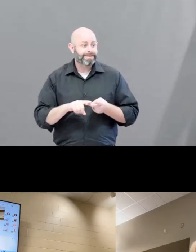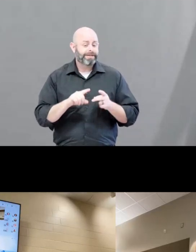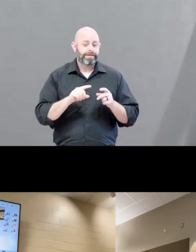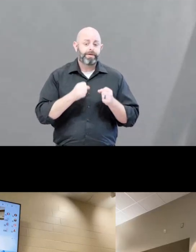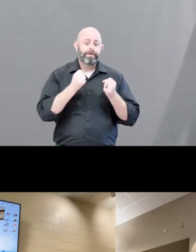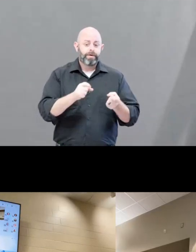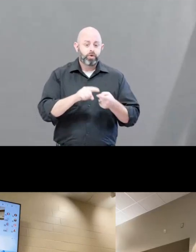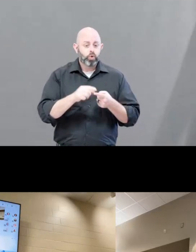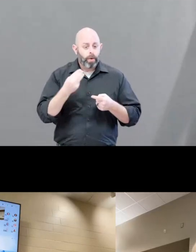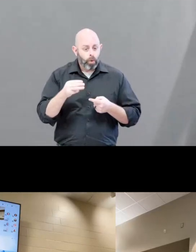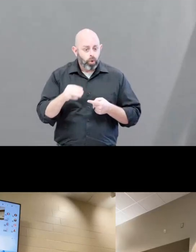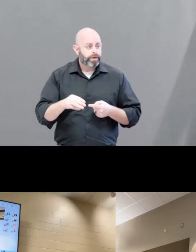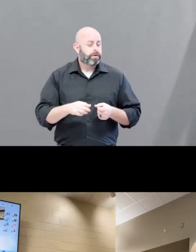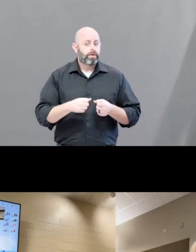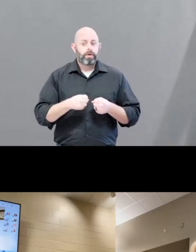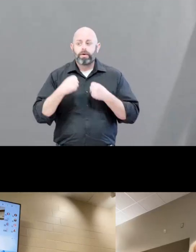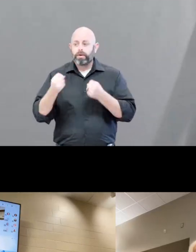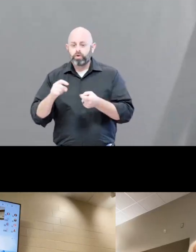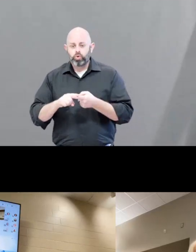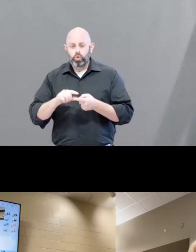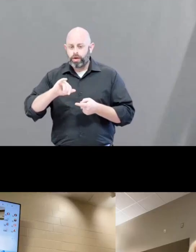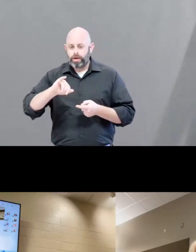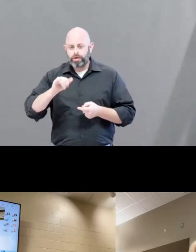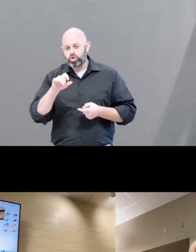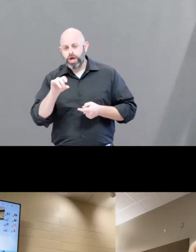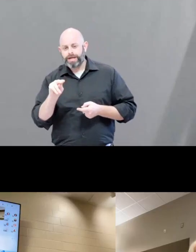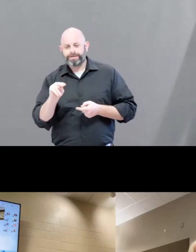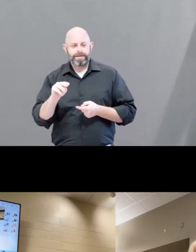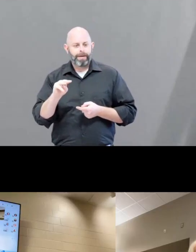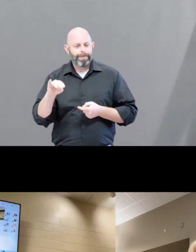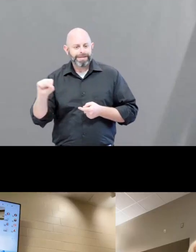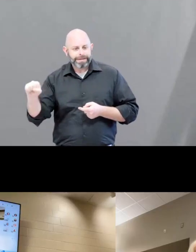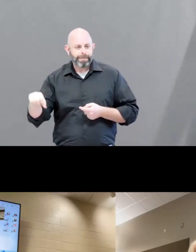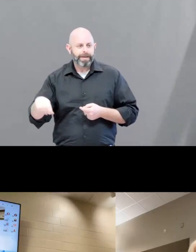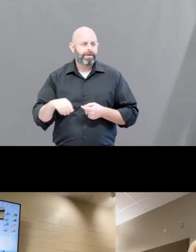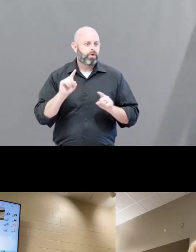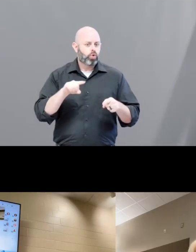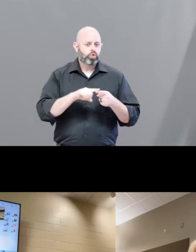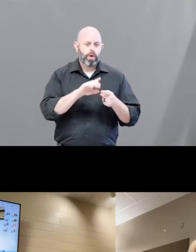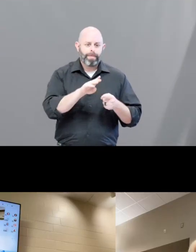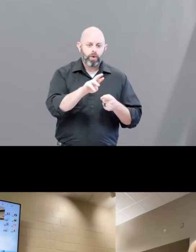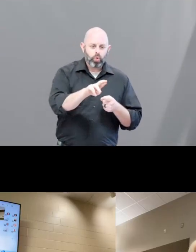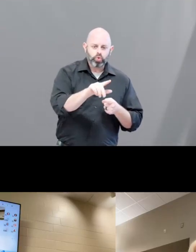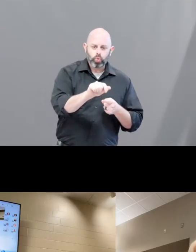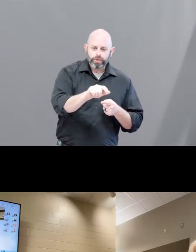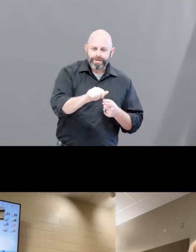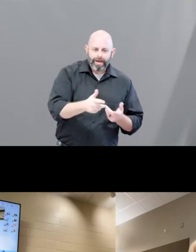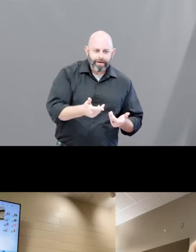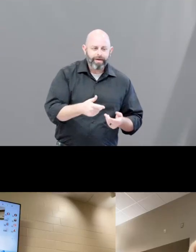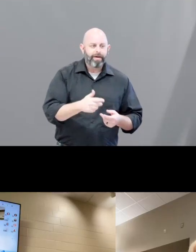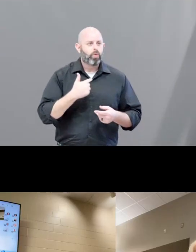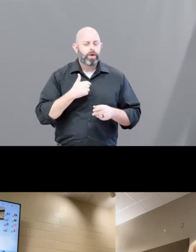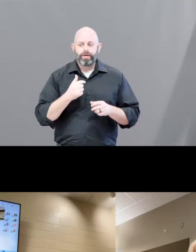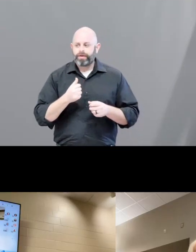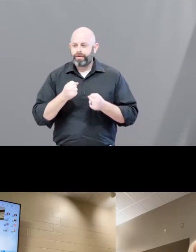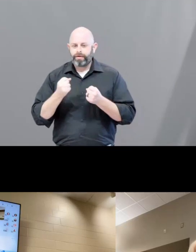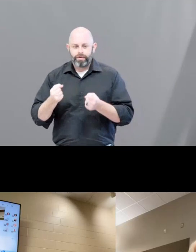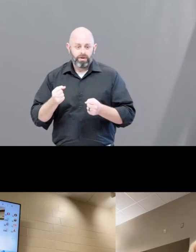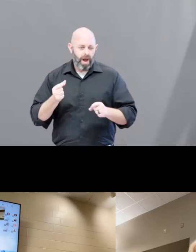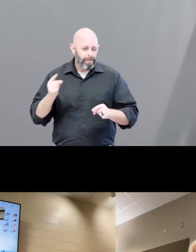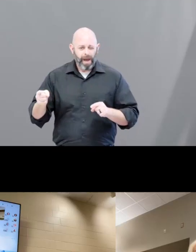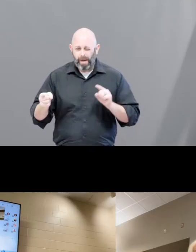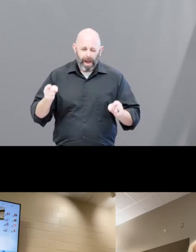Morganton, we go to Jackson, Mississippi, we go to Baton Rouge, Louisiana, we go down the